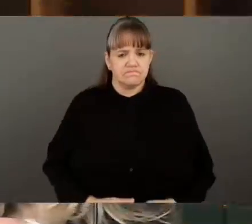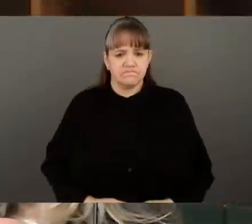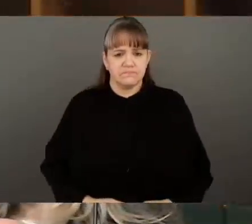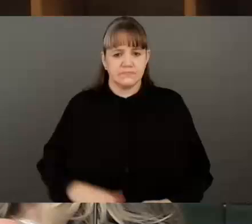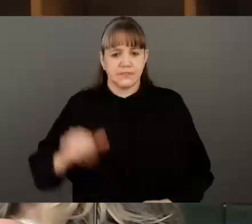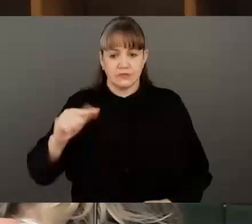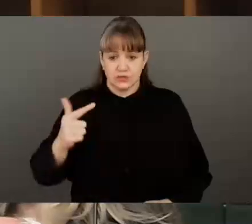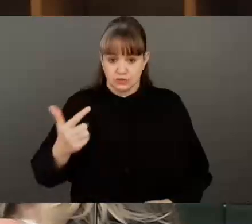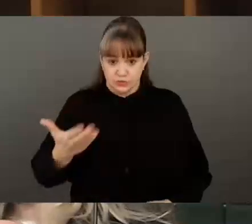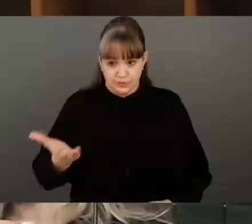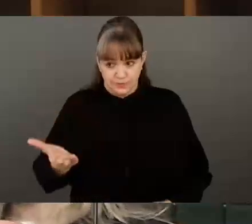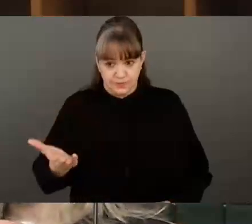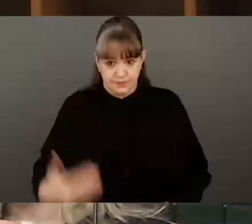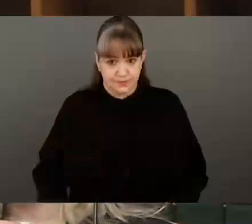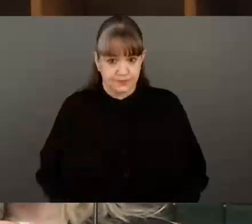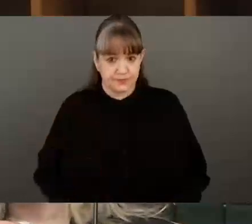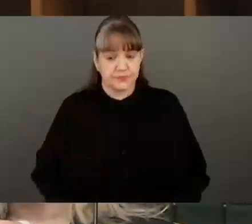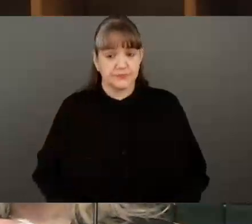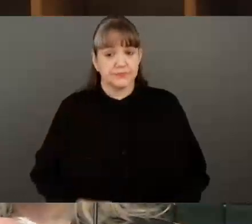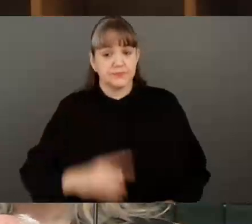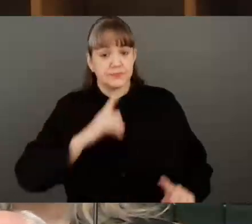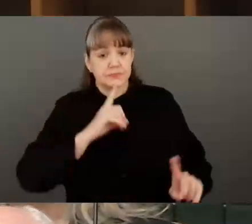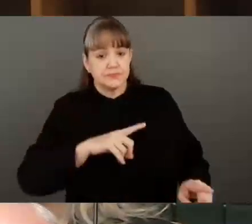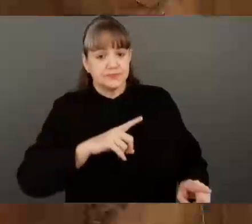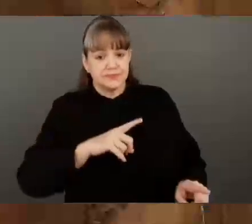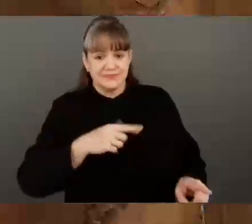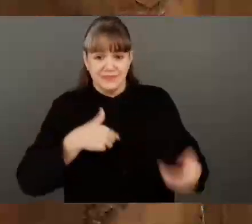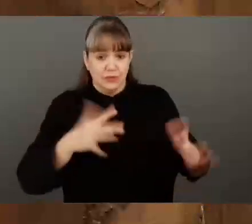Speaker. I've answered this question already. Thanks.